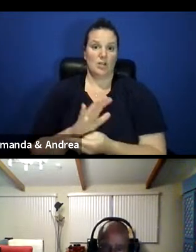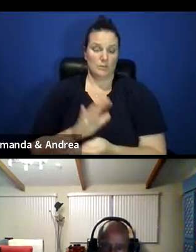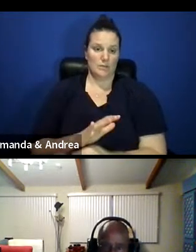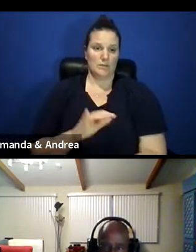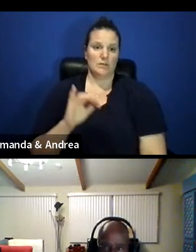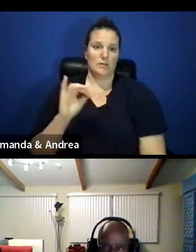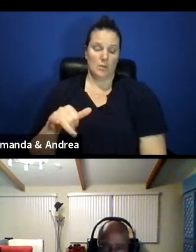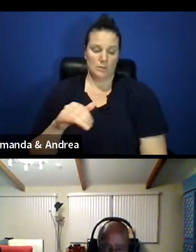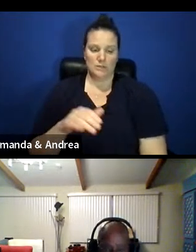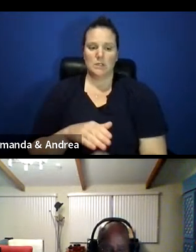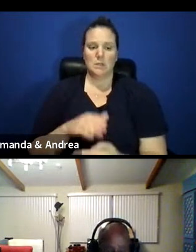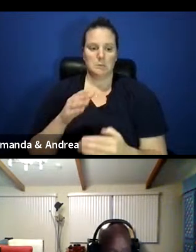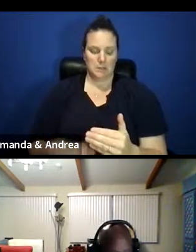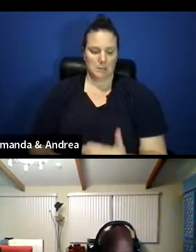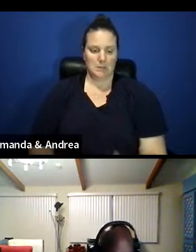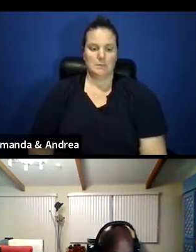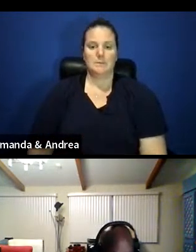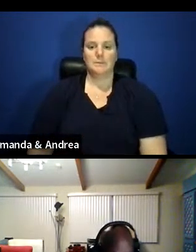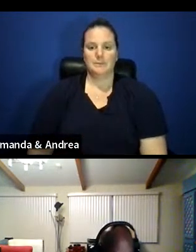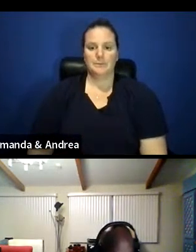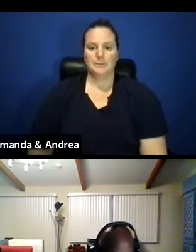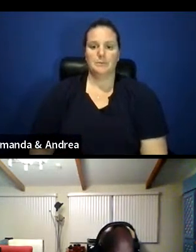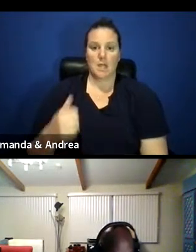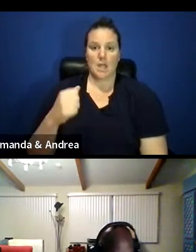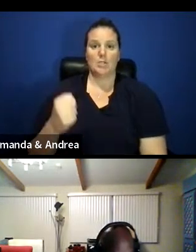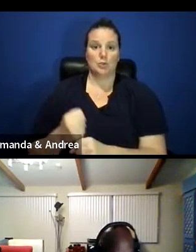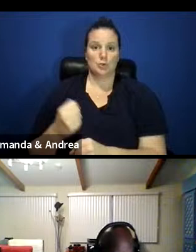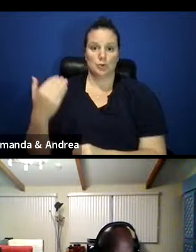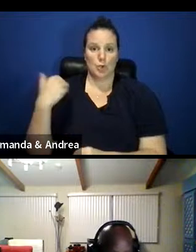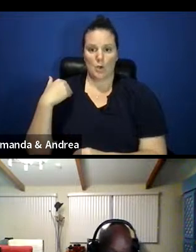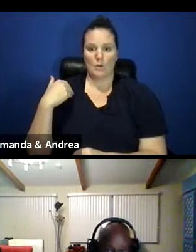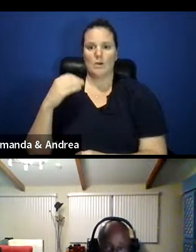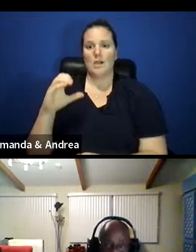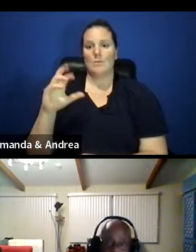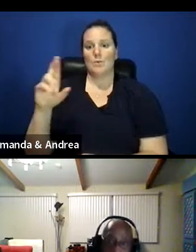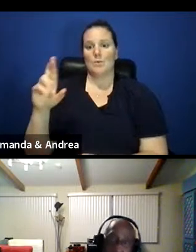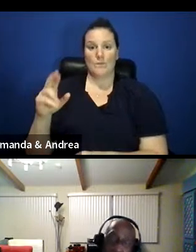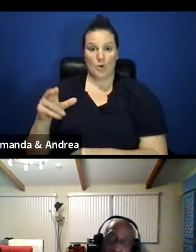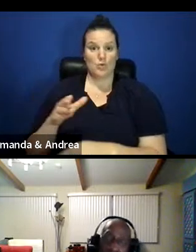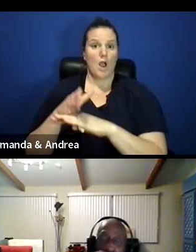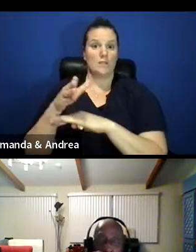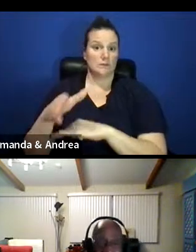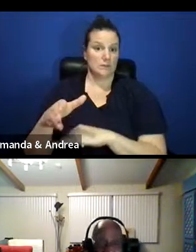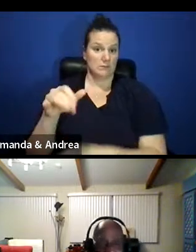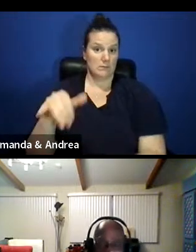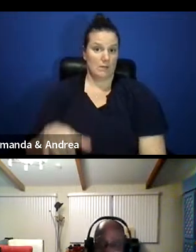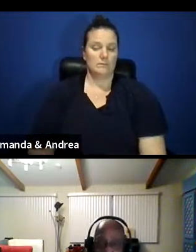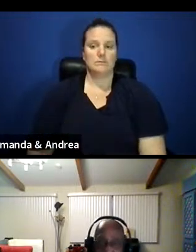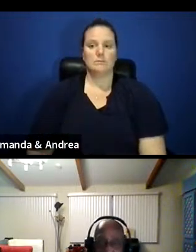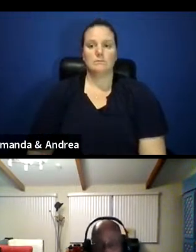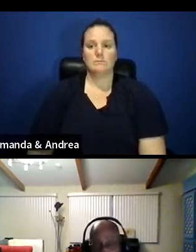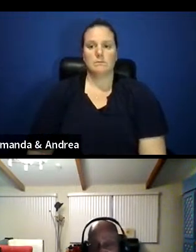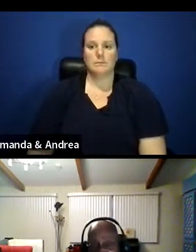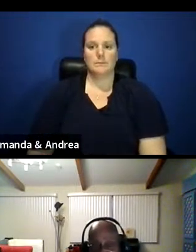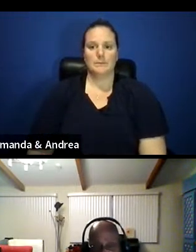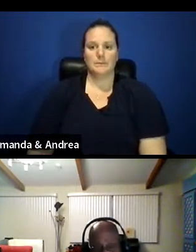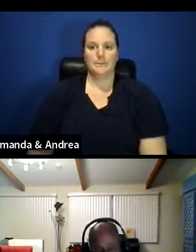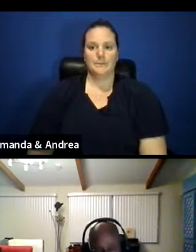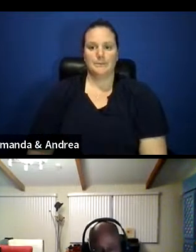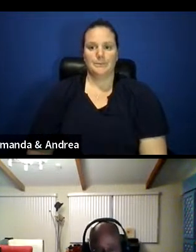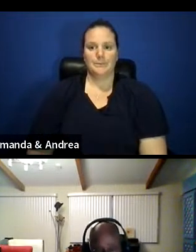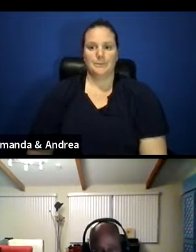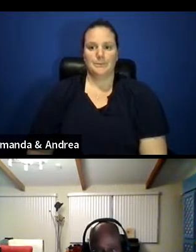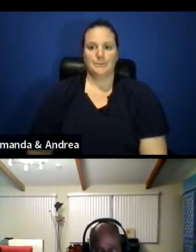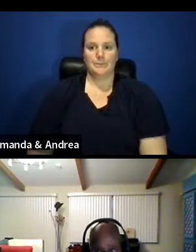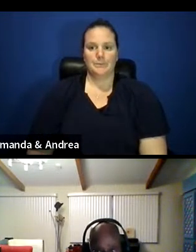was completed about a decade ago, called the Columbia River Crossing. We can get that document